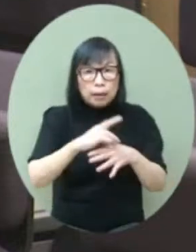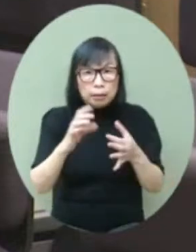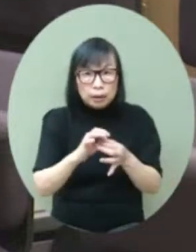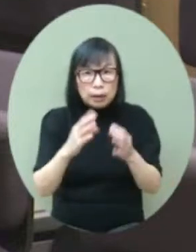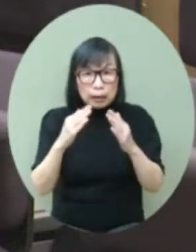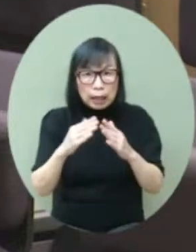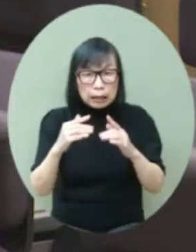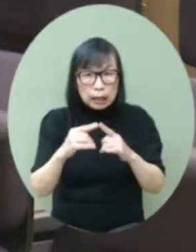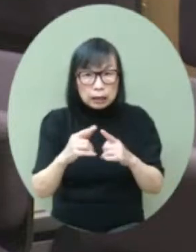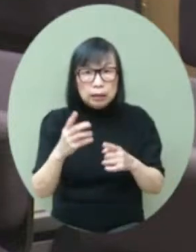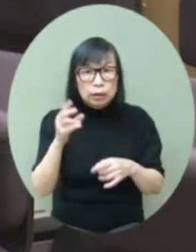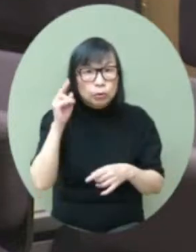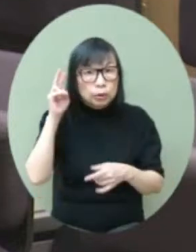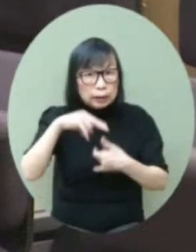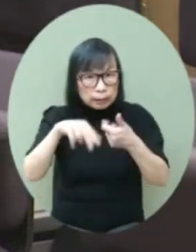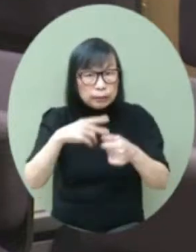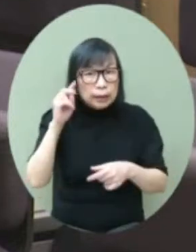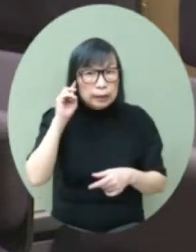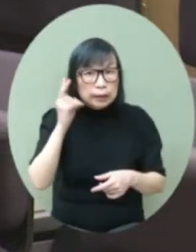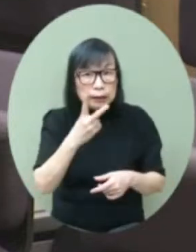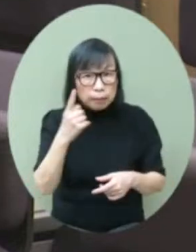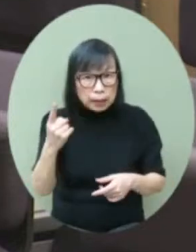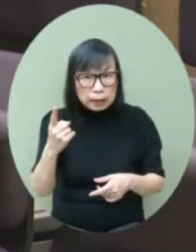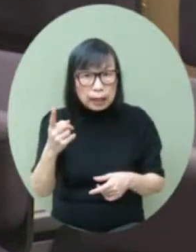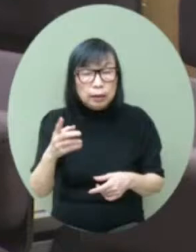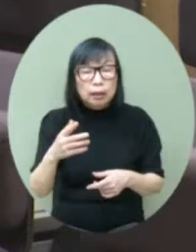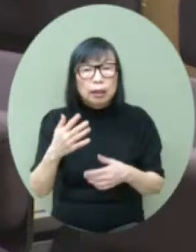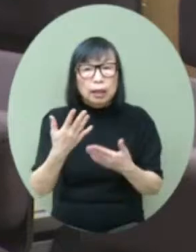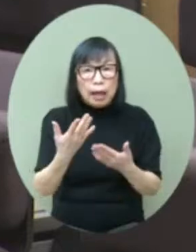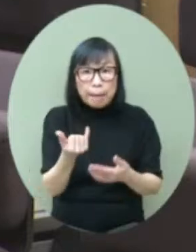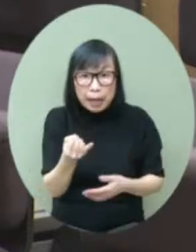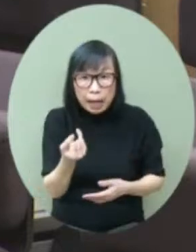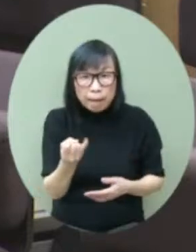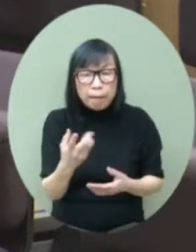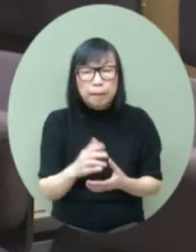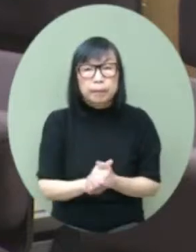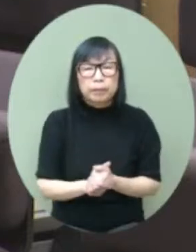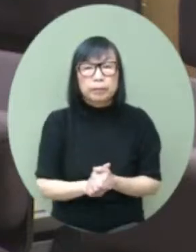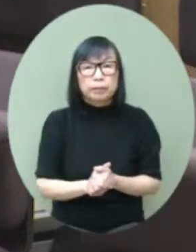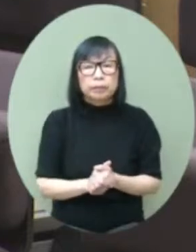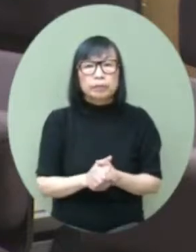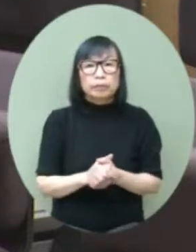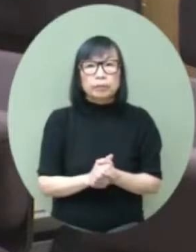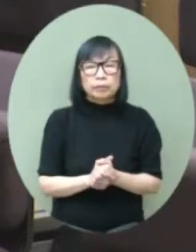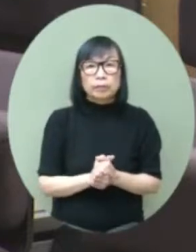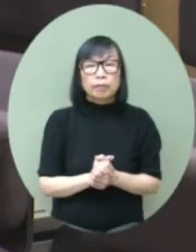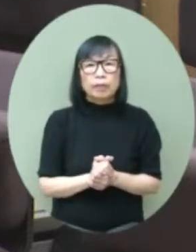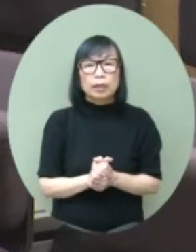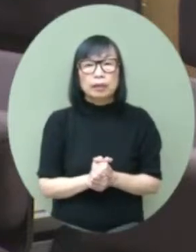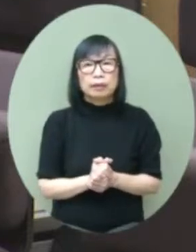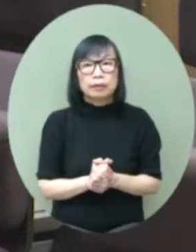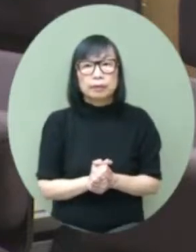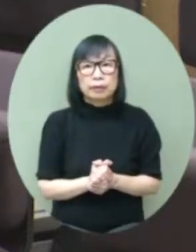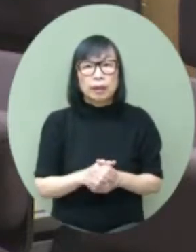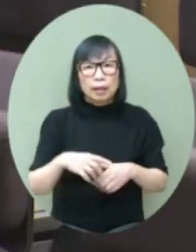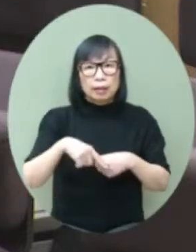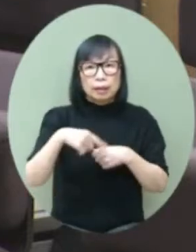family members of the close contacts, do they also need to be quarantined for 21 days, like the